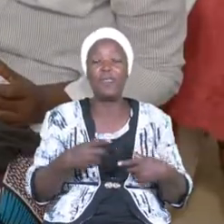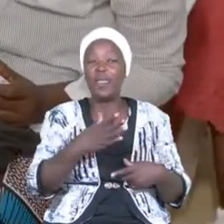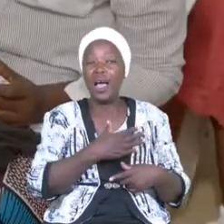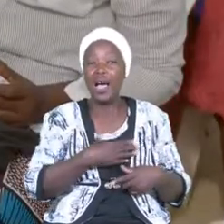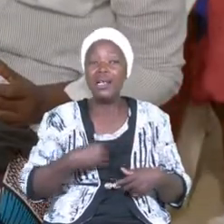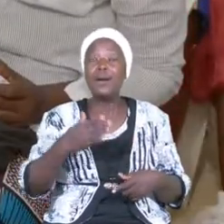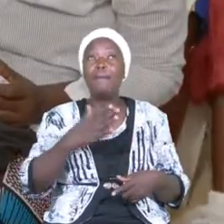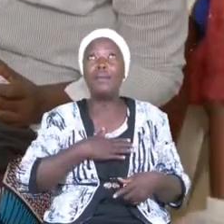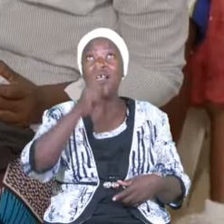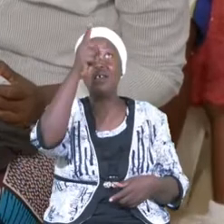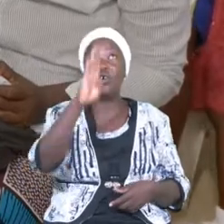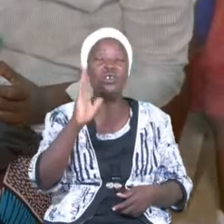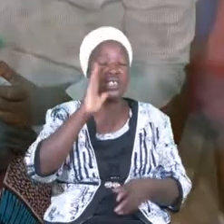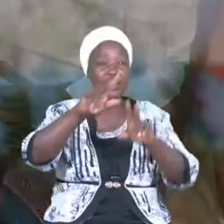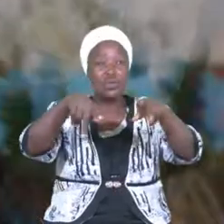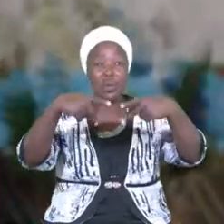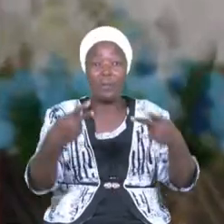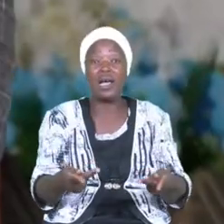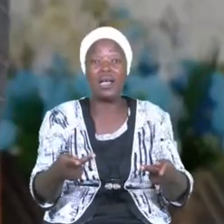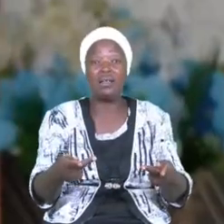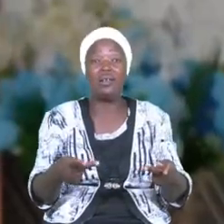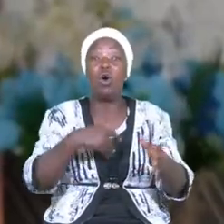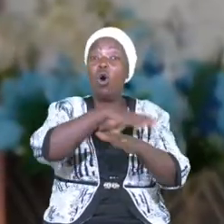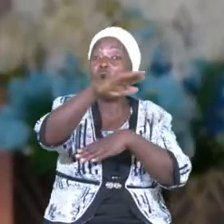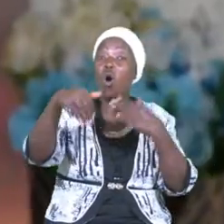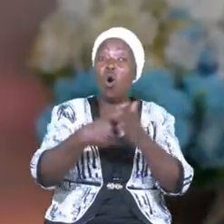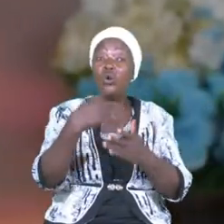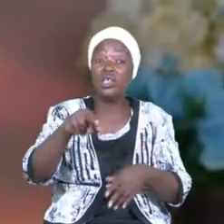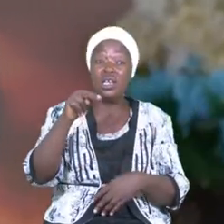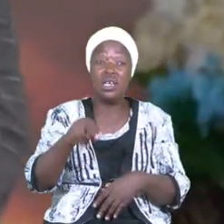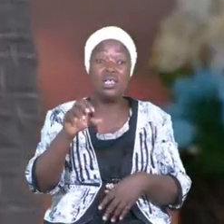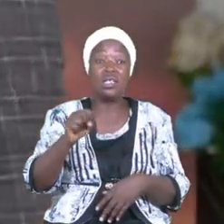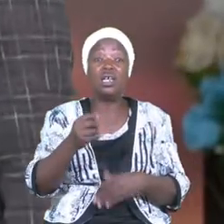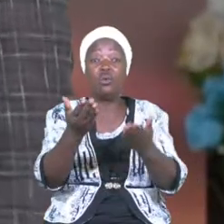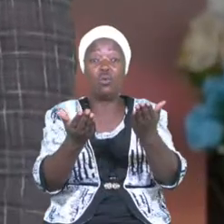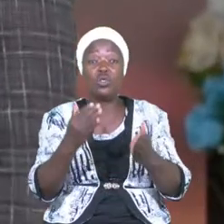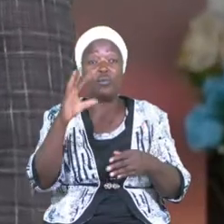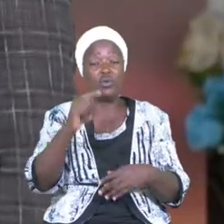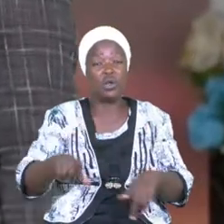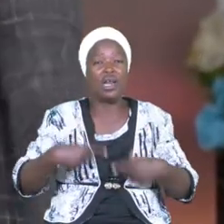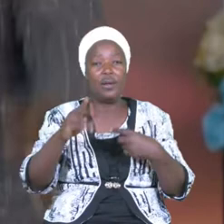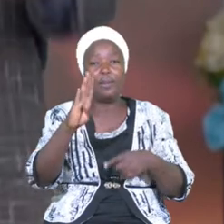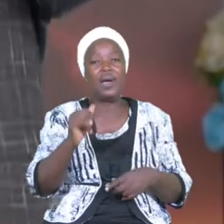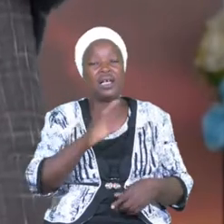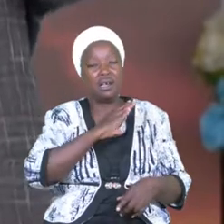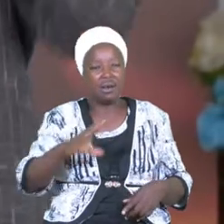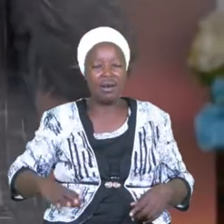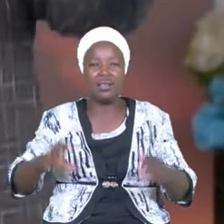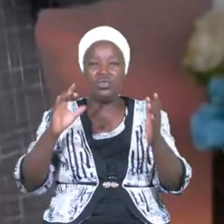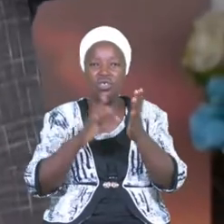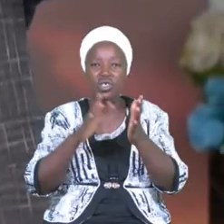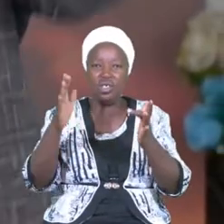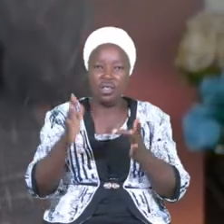God shall supply all the needs of your life by Christ Jesus.